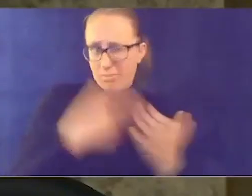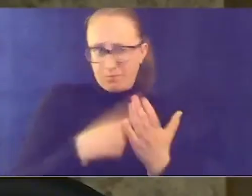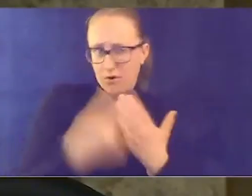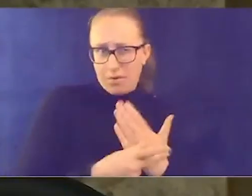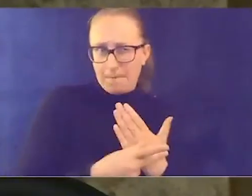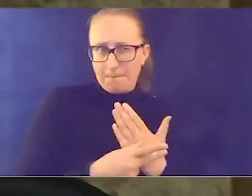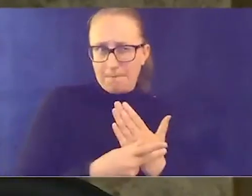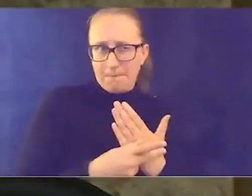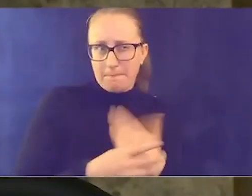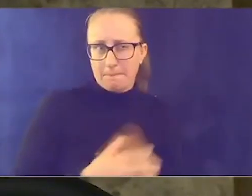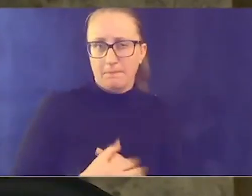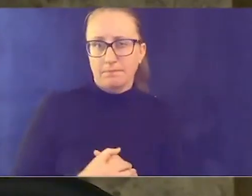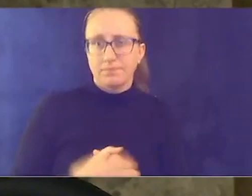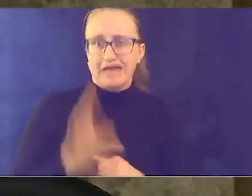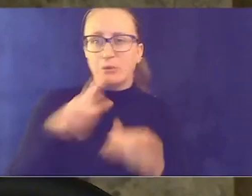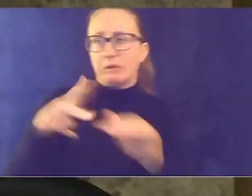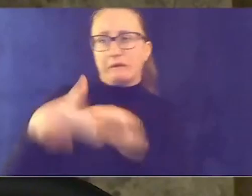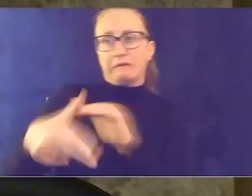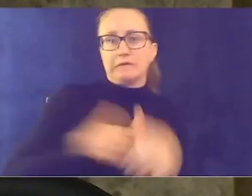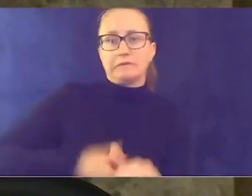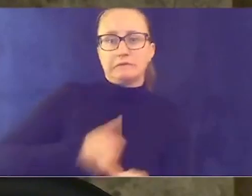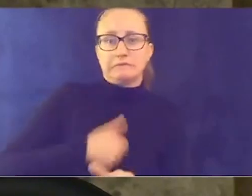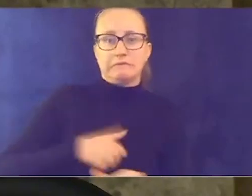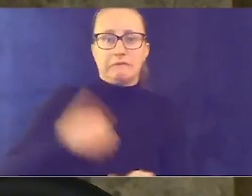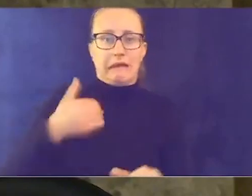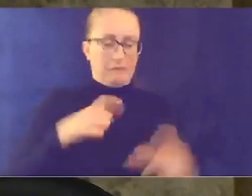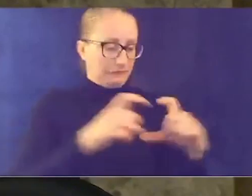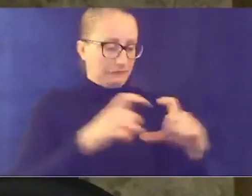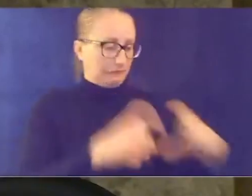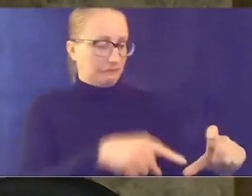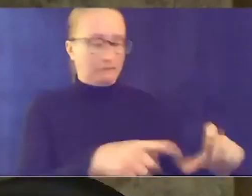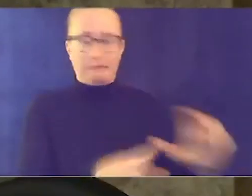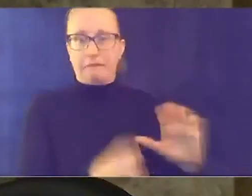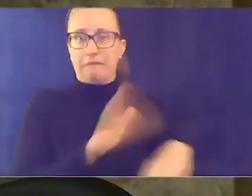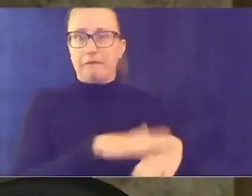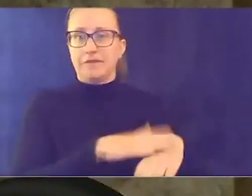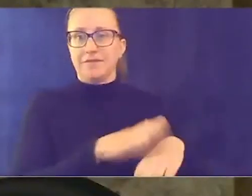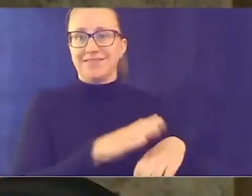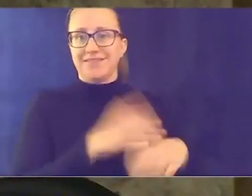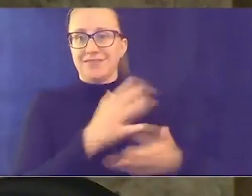out of time. I've got this little digital thing that tells me how many seconds I have left.